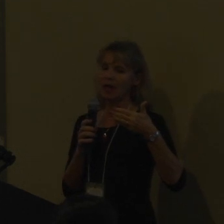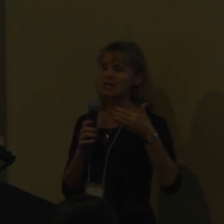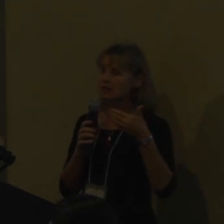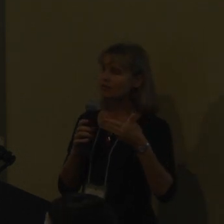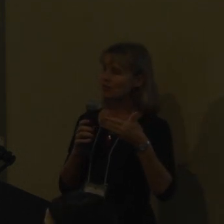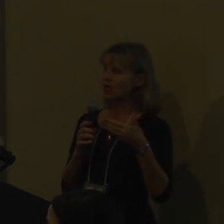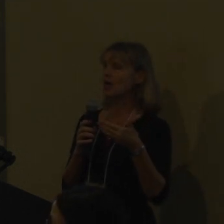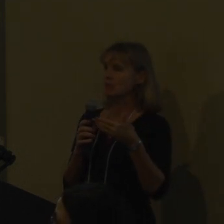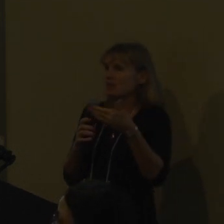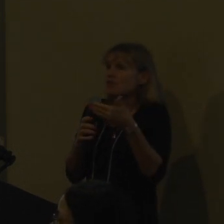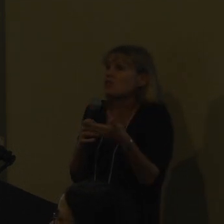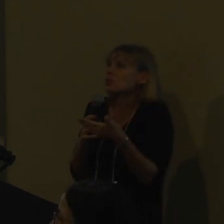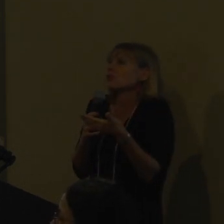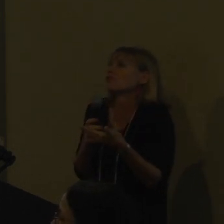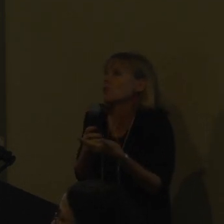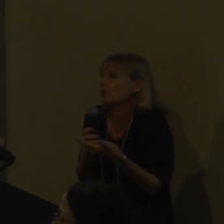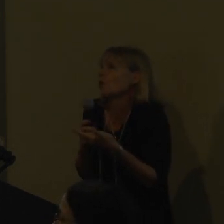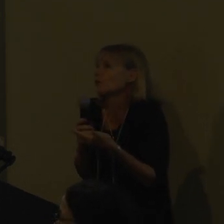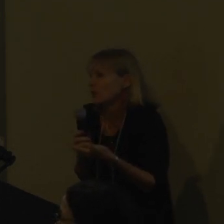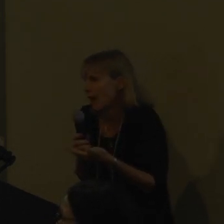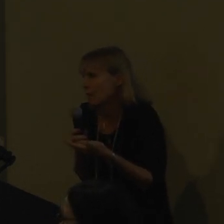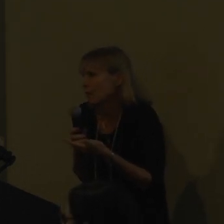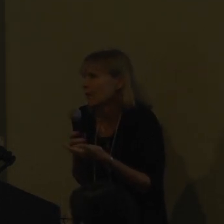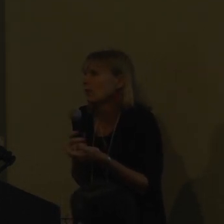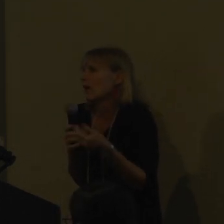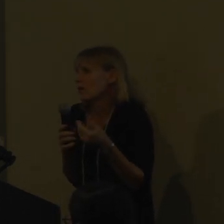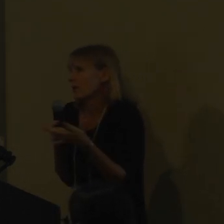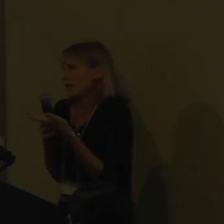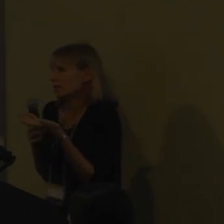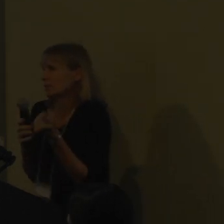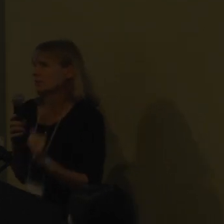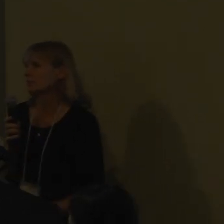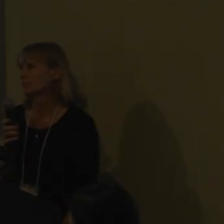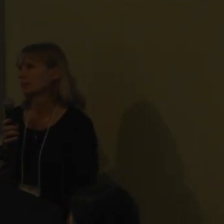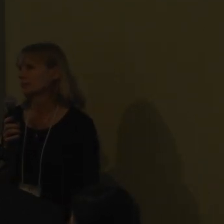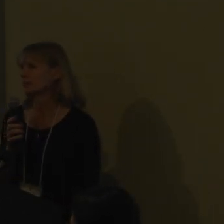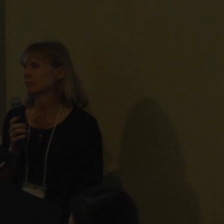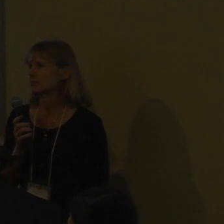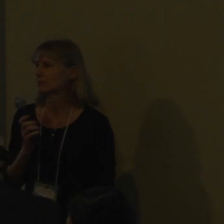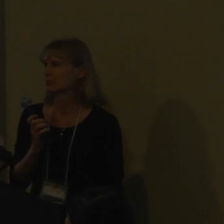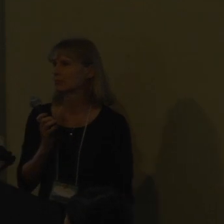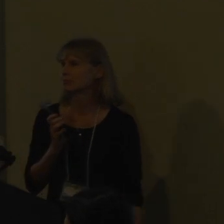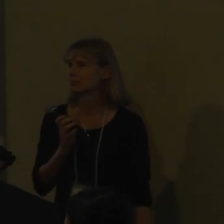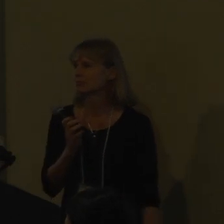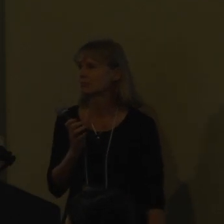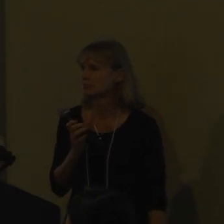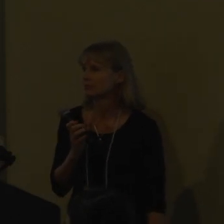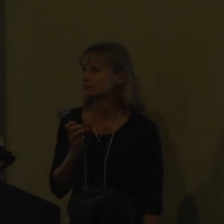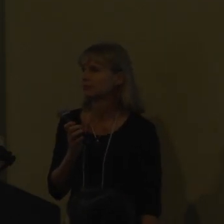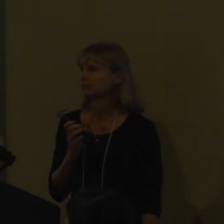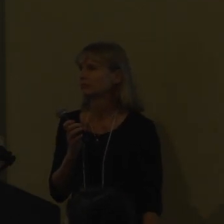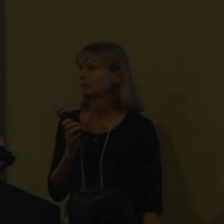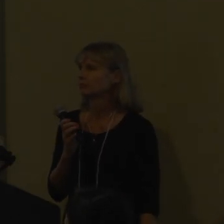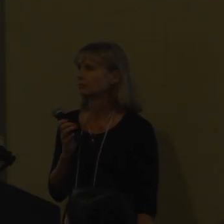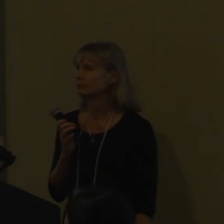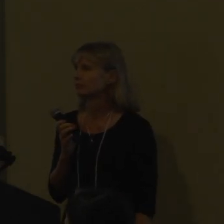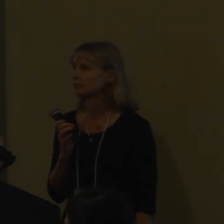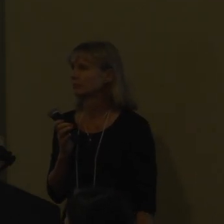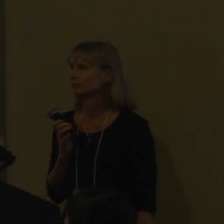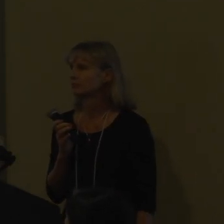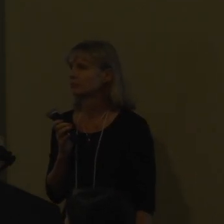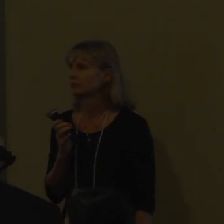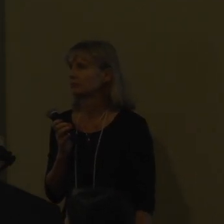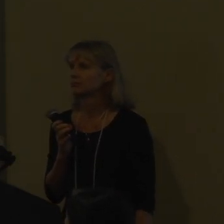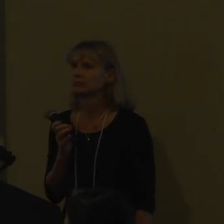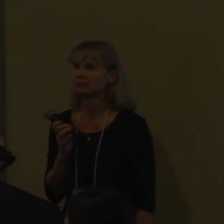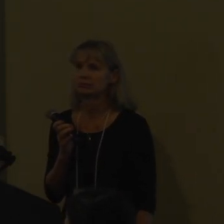a different type. It's a visual form overlap. Yeah. Rather than. It just seems like probably pretty related, since that's